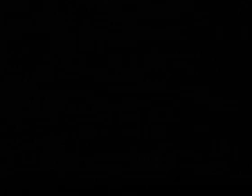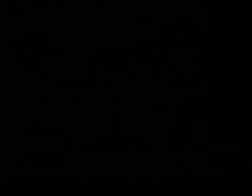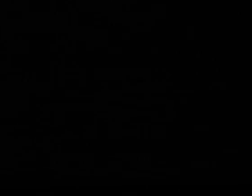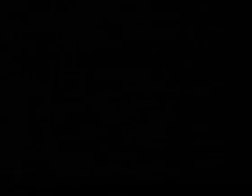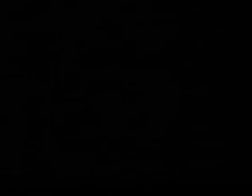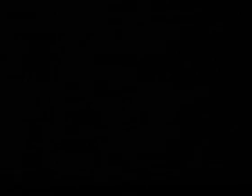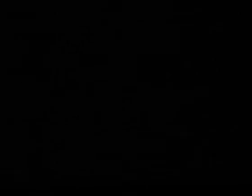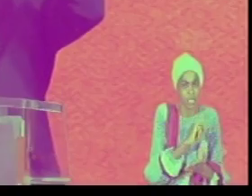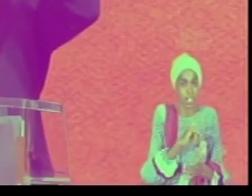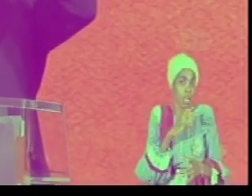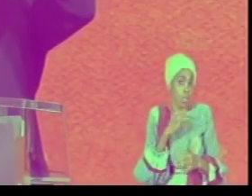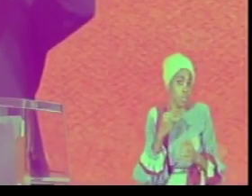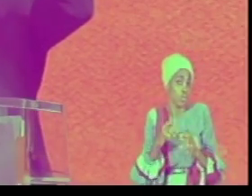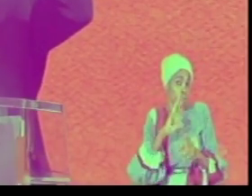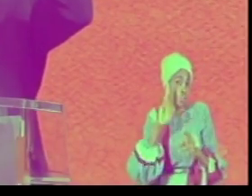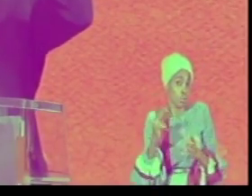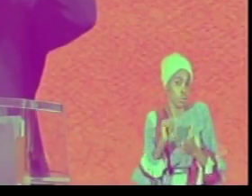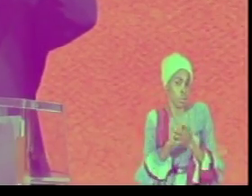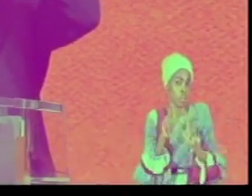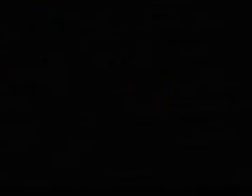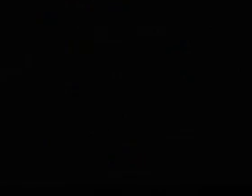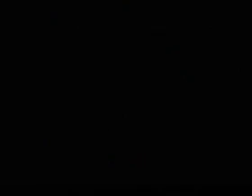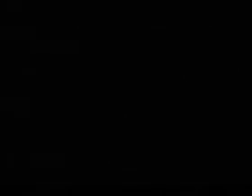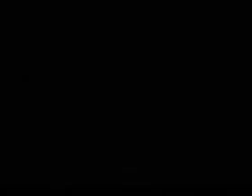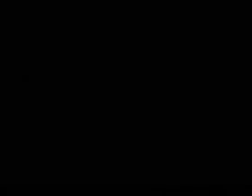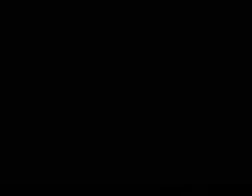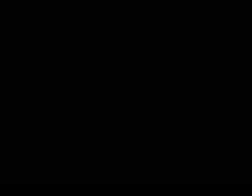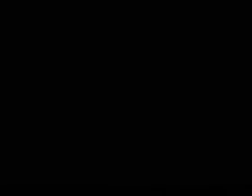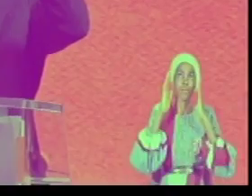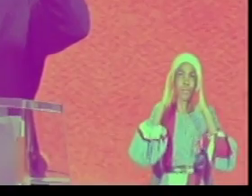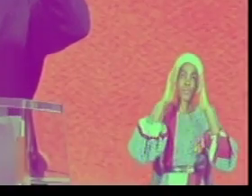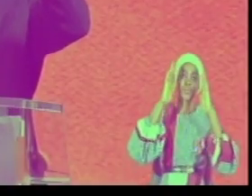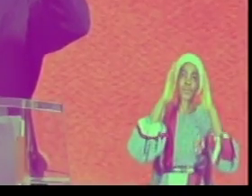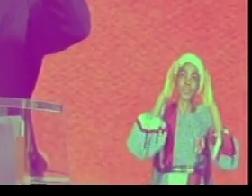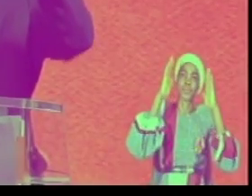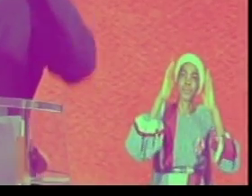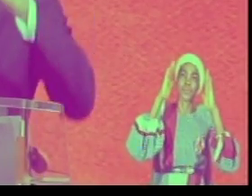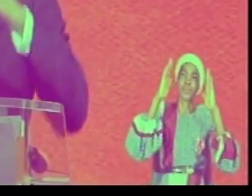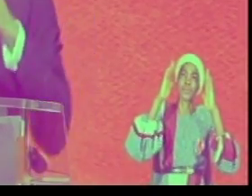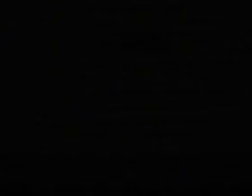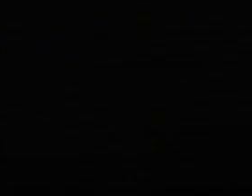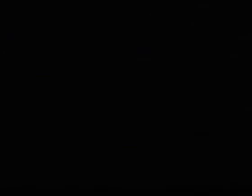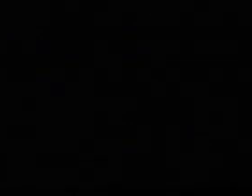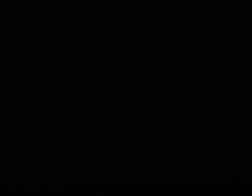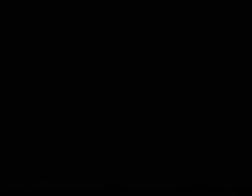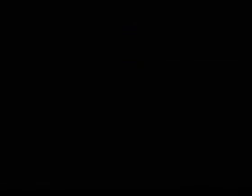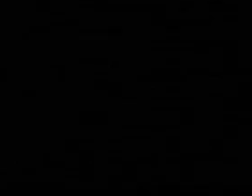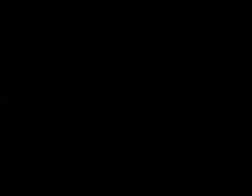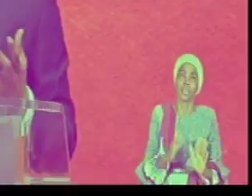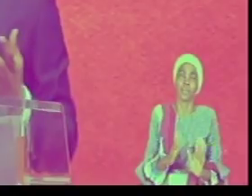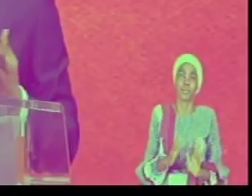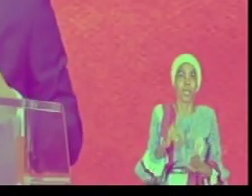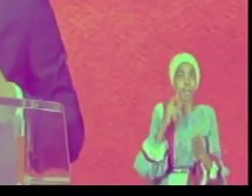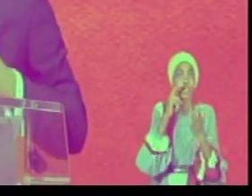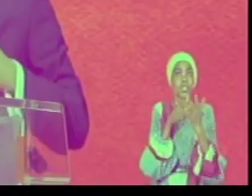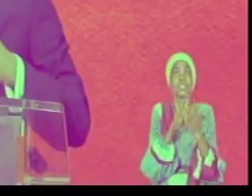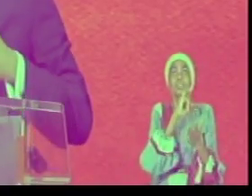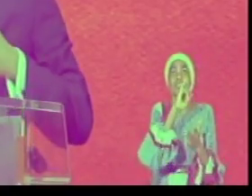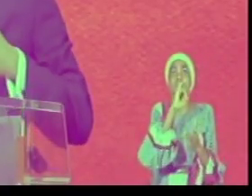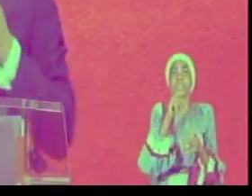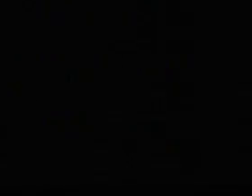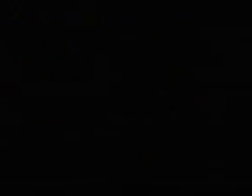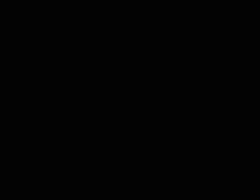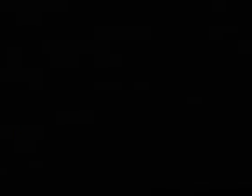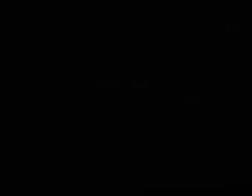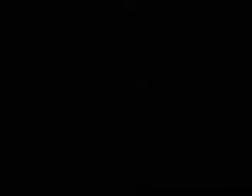that of standard as your standard of excellence, okay? And like I said, read books.